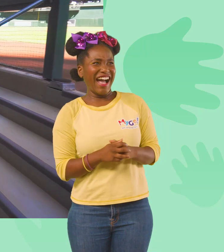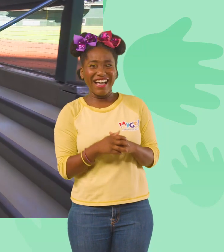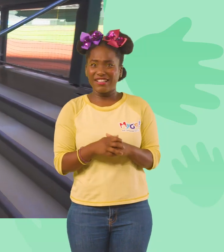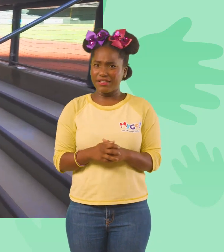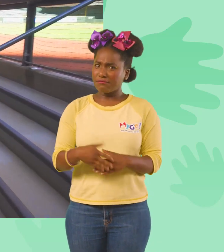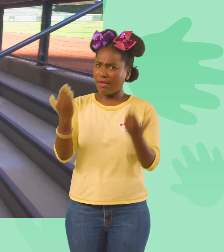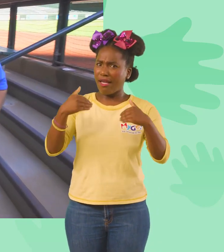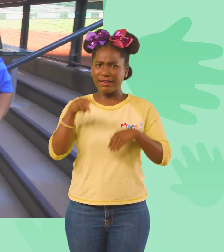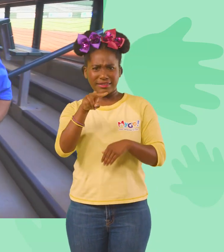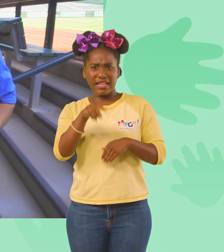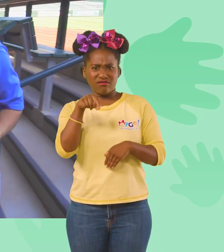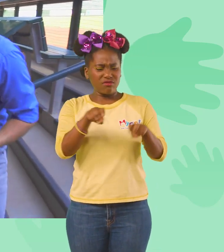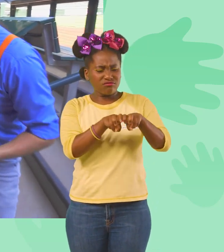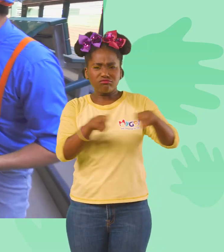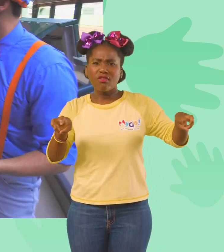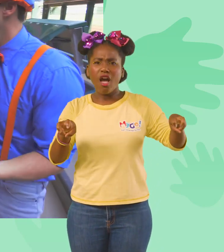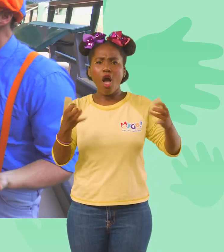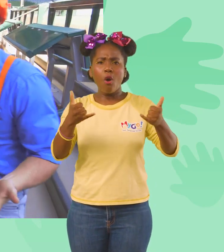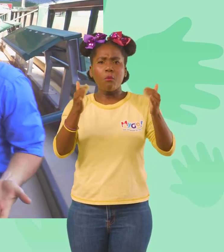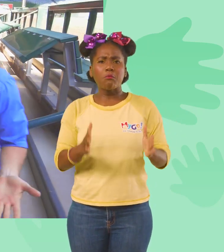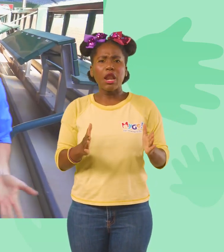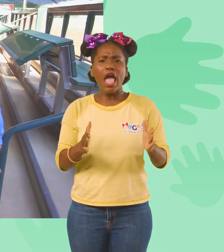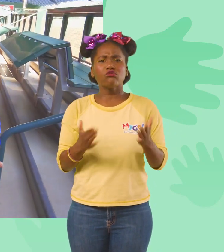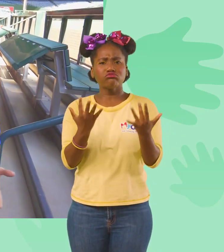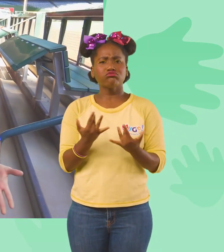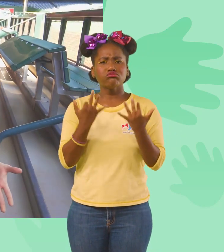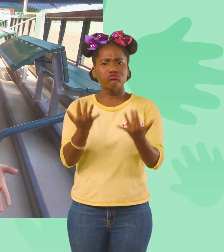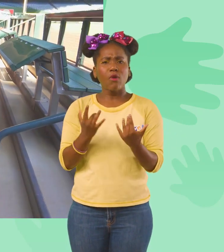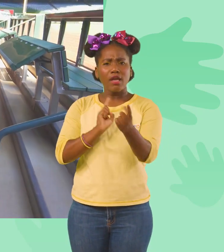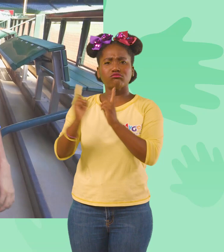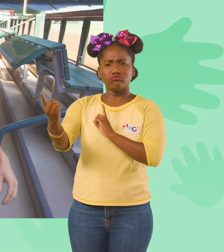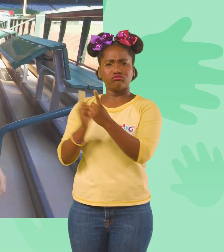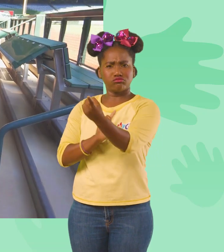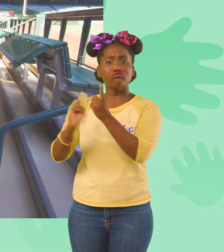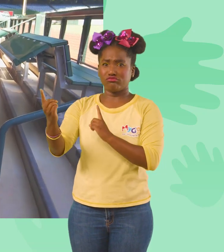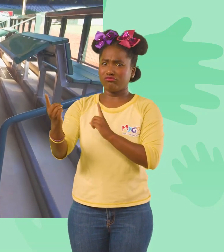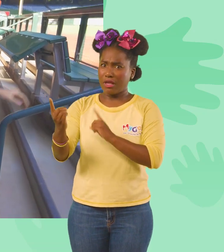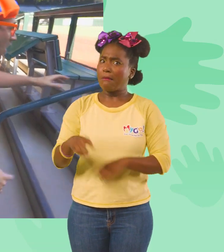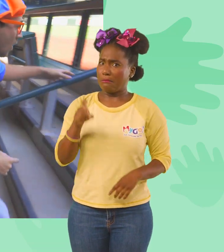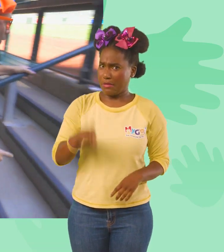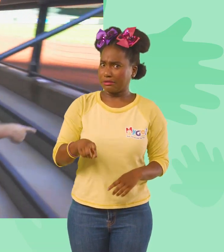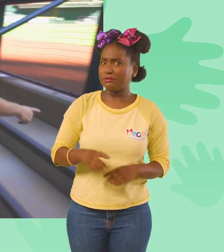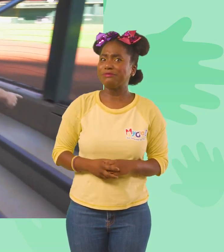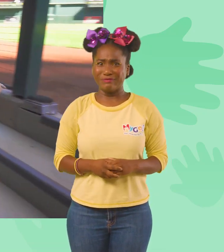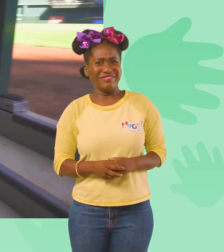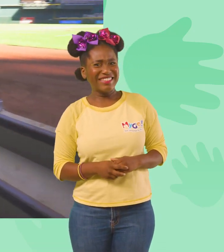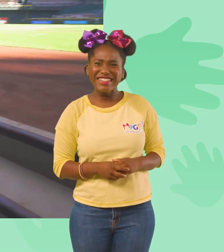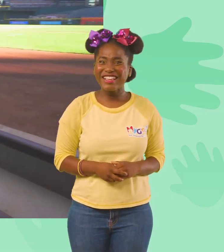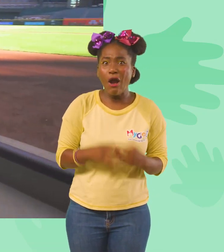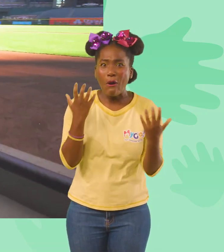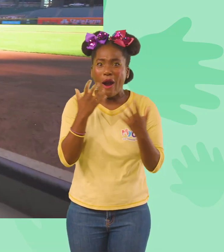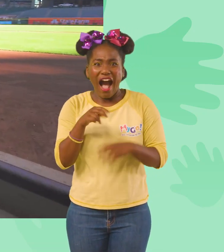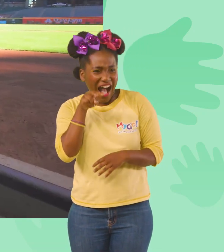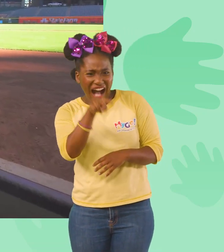Whoa! Hey, check it out! This is the dugout. This is where players hang out before it's their turn. You have to wait your turn. Whoa!